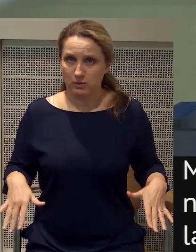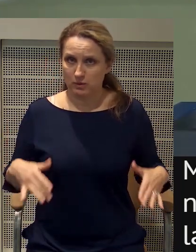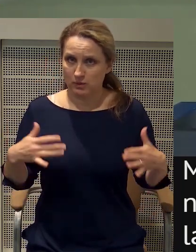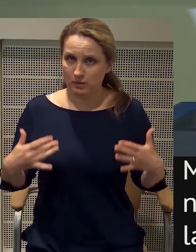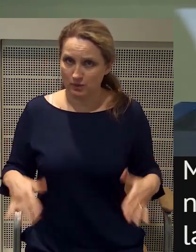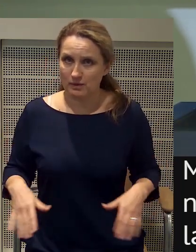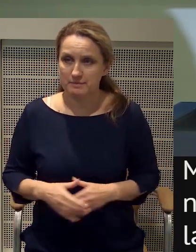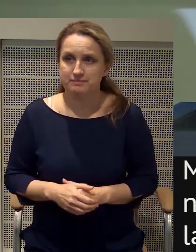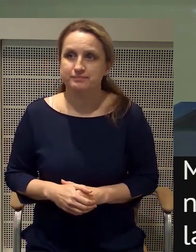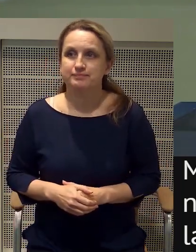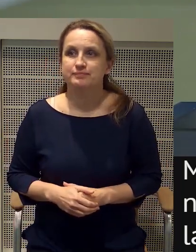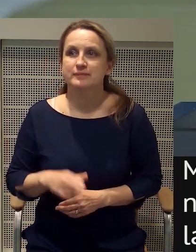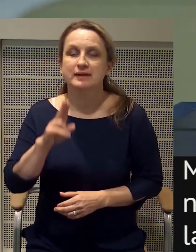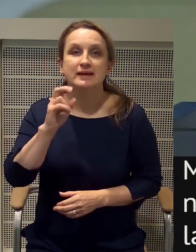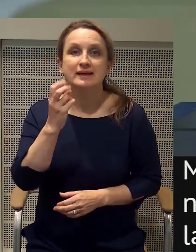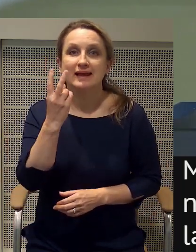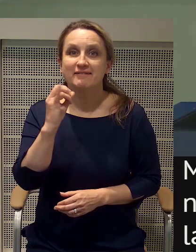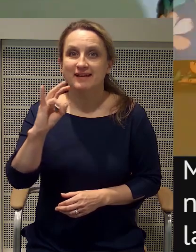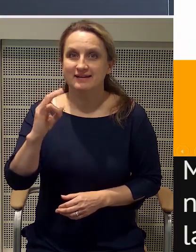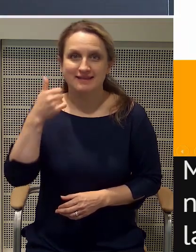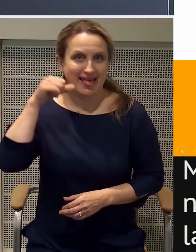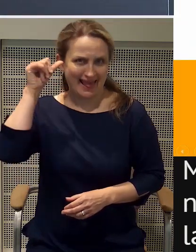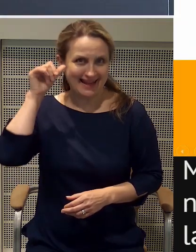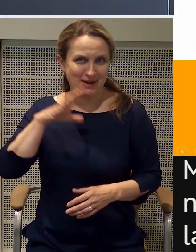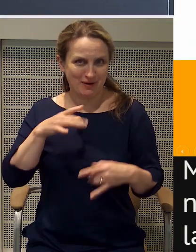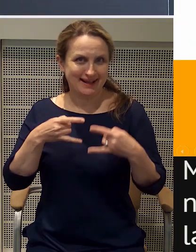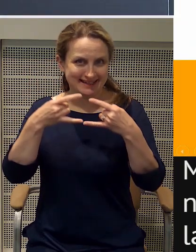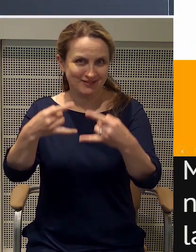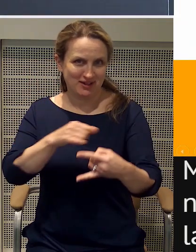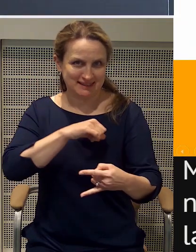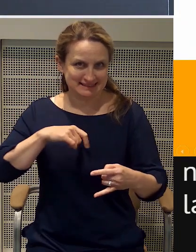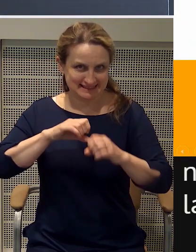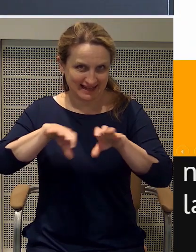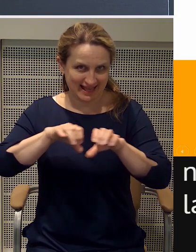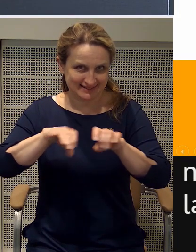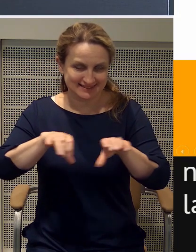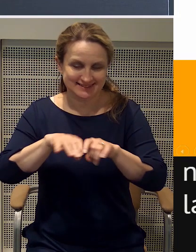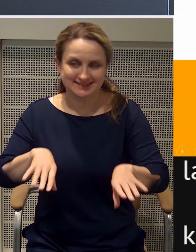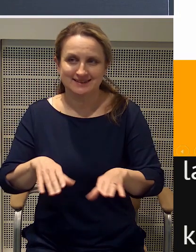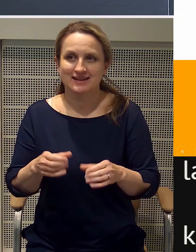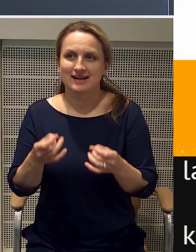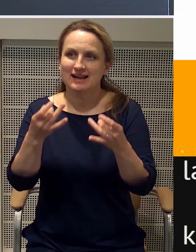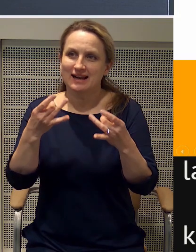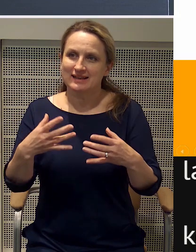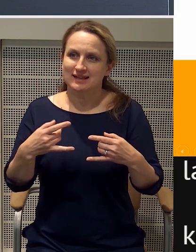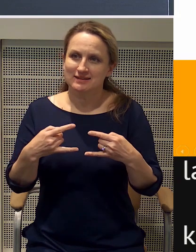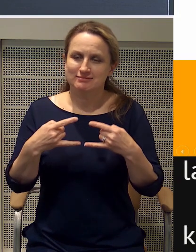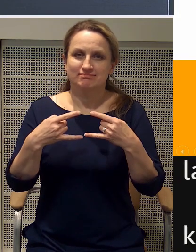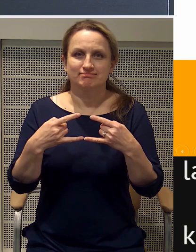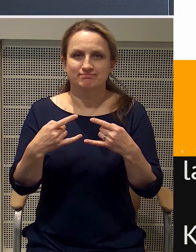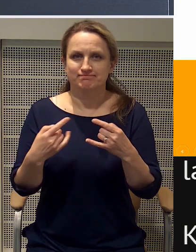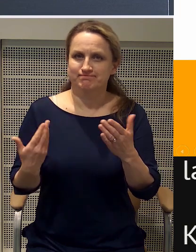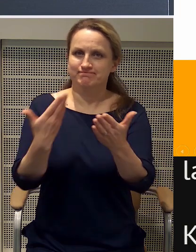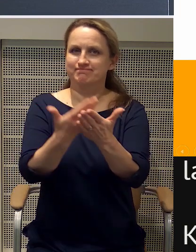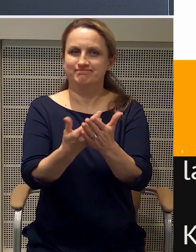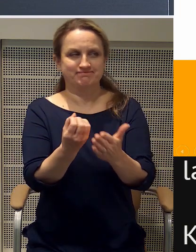really turned Maria's life around. Now, Kevin, that was on TV last night,